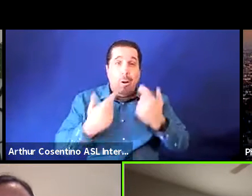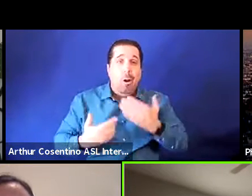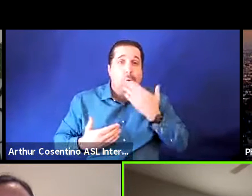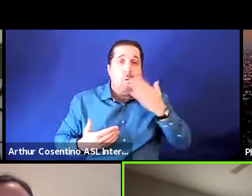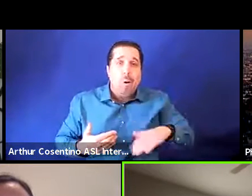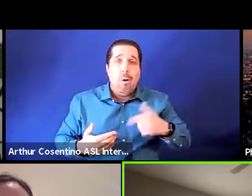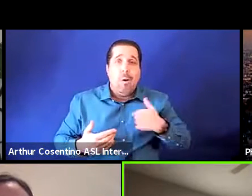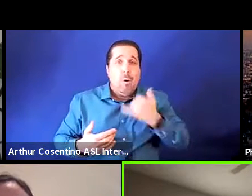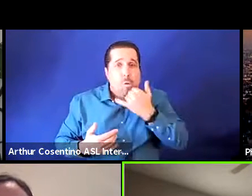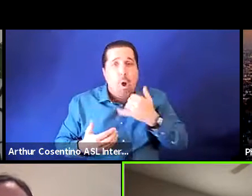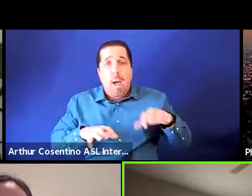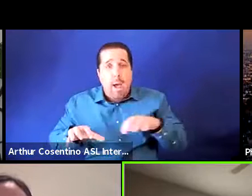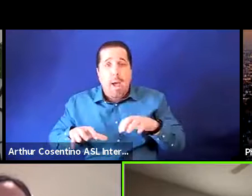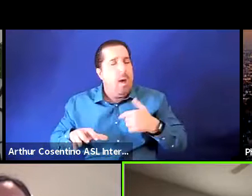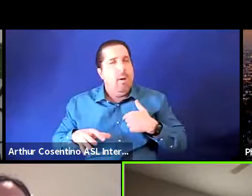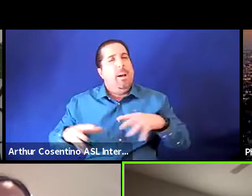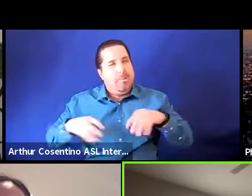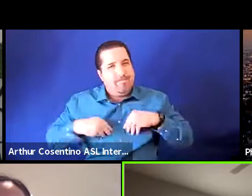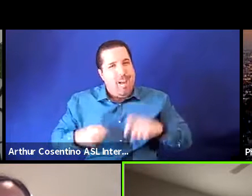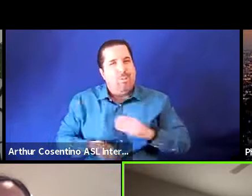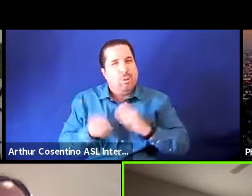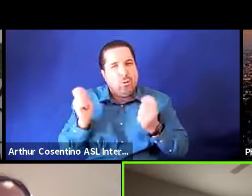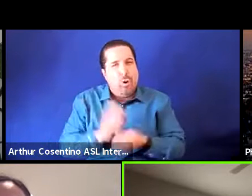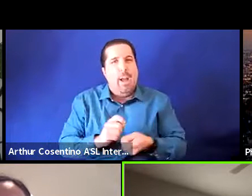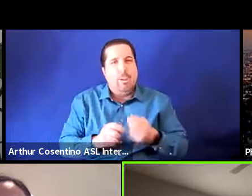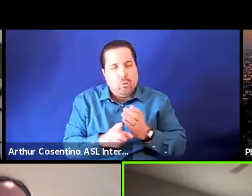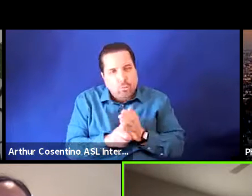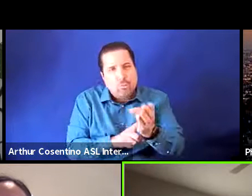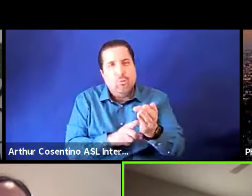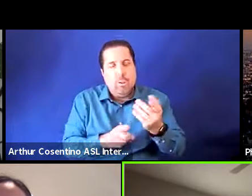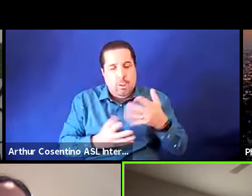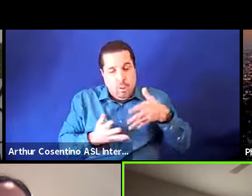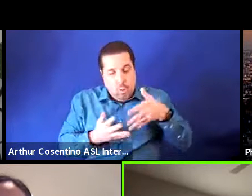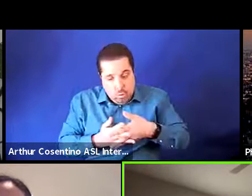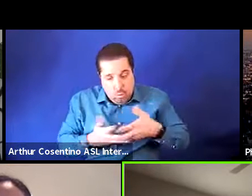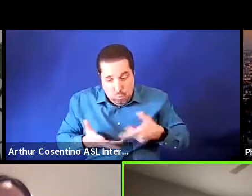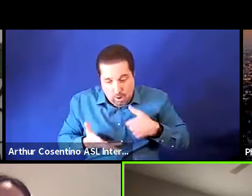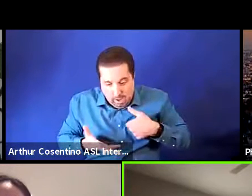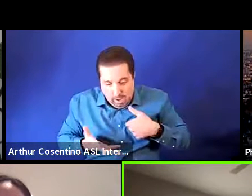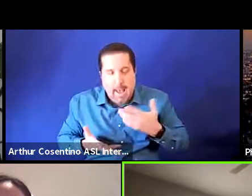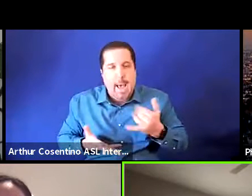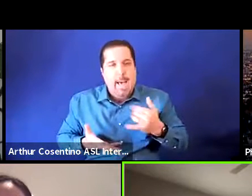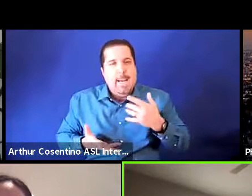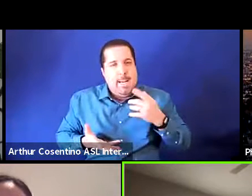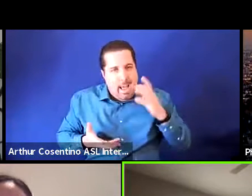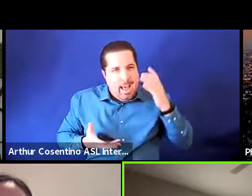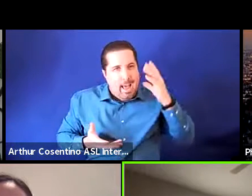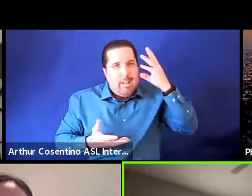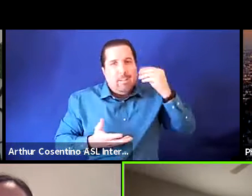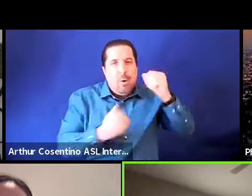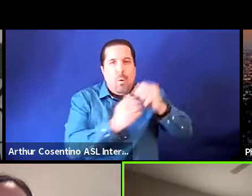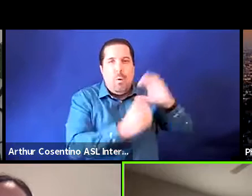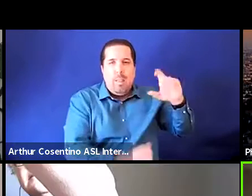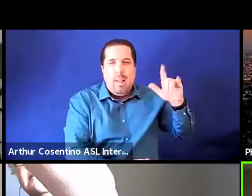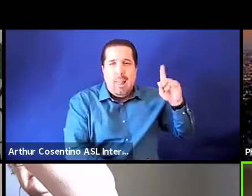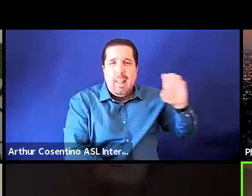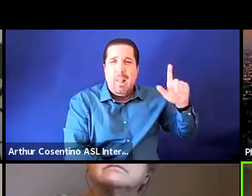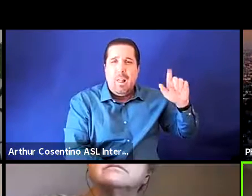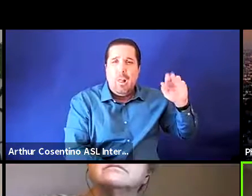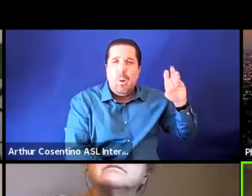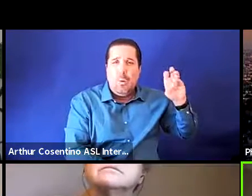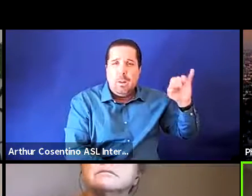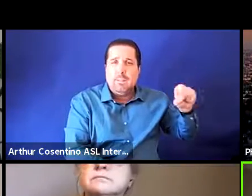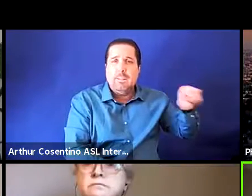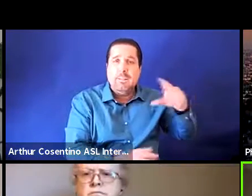towards a disability justice practice that is rooted in understanding how it is, and in the words of Talia Lewis, calls an